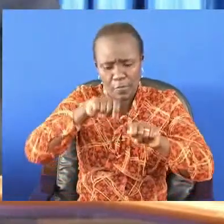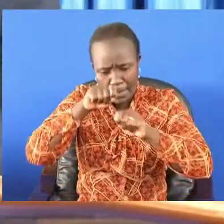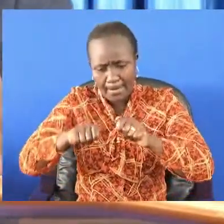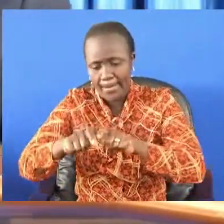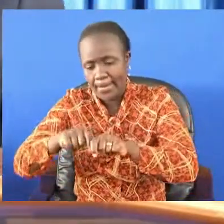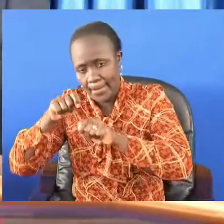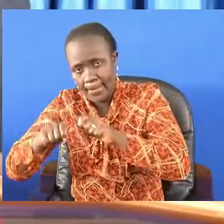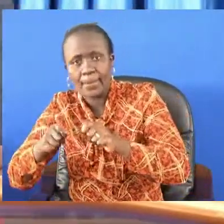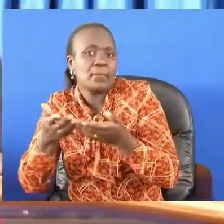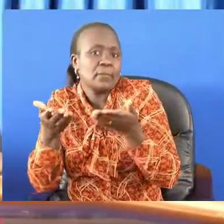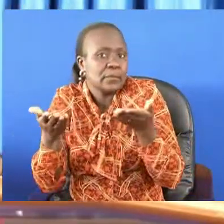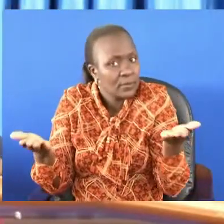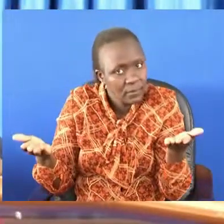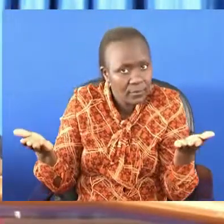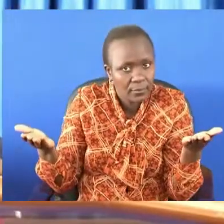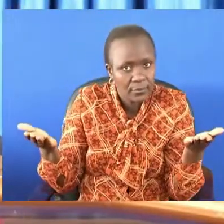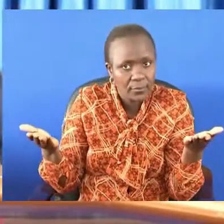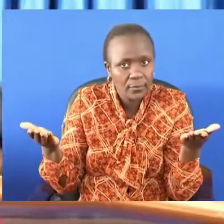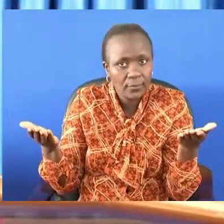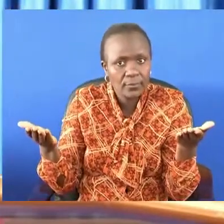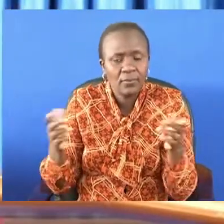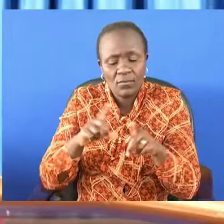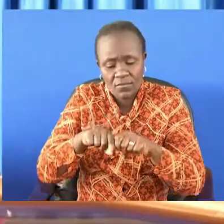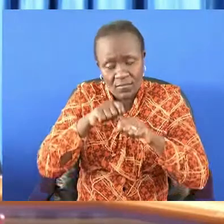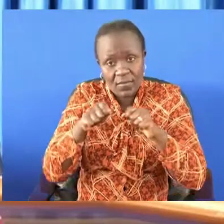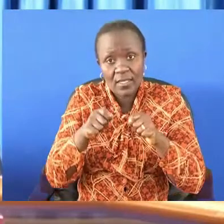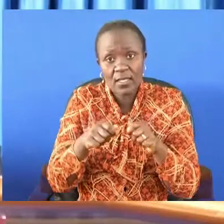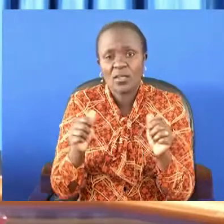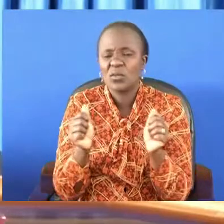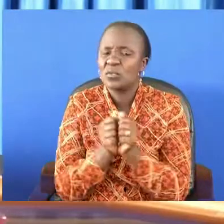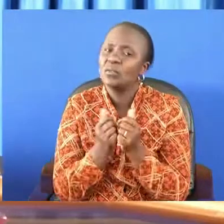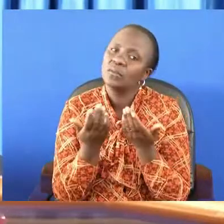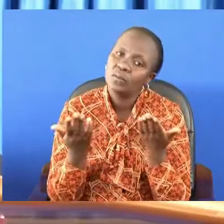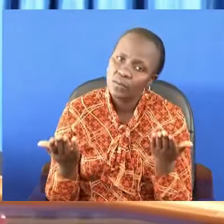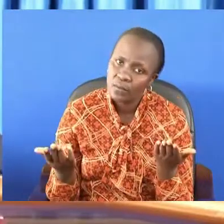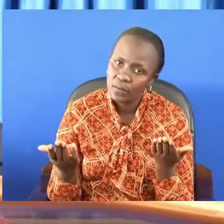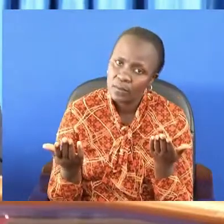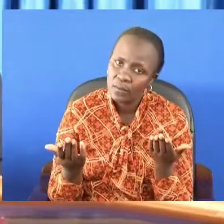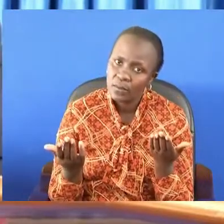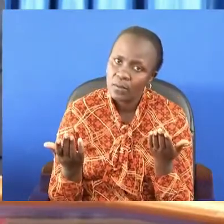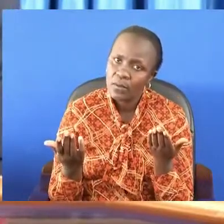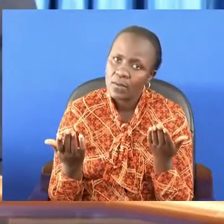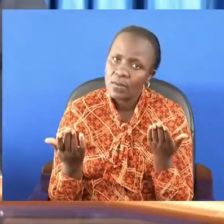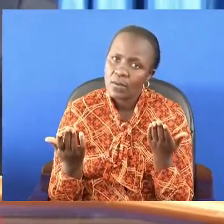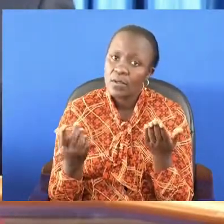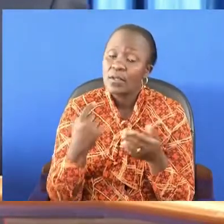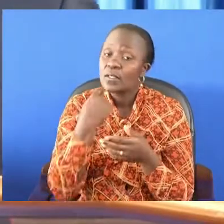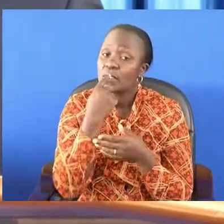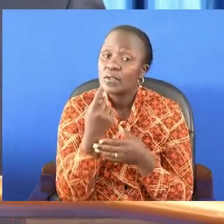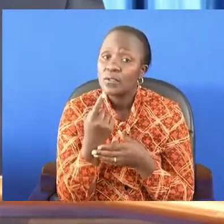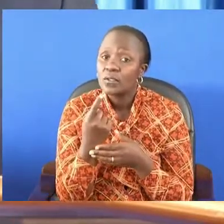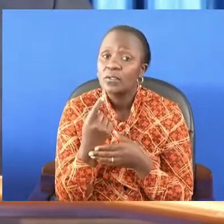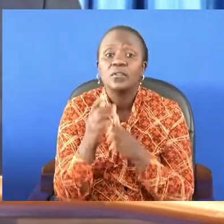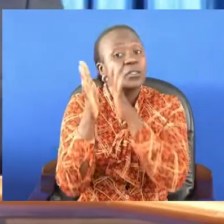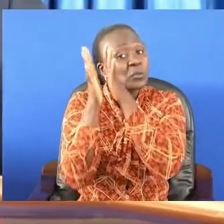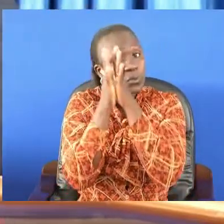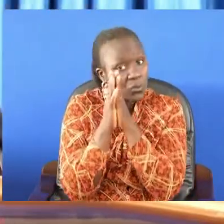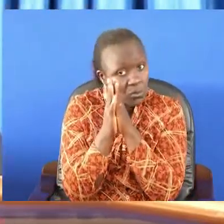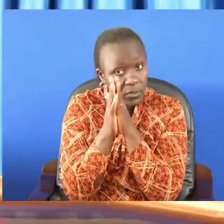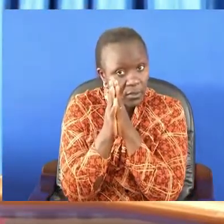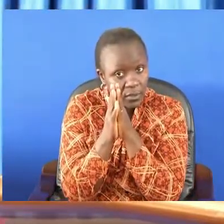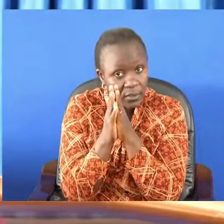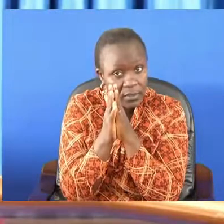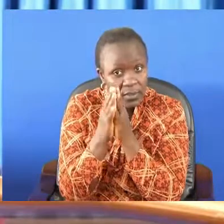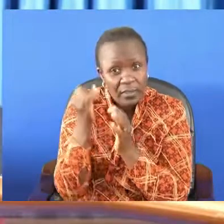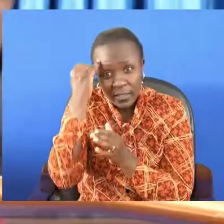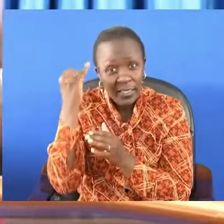feet are, are tied with some stocks." And so that was the scenario. And I